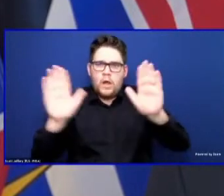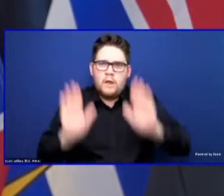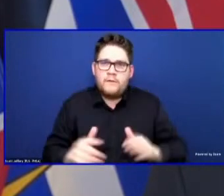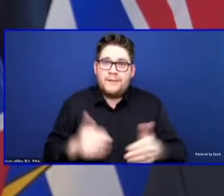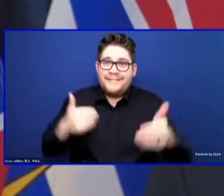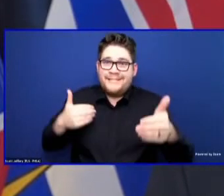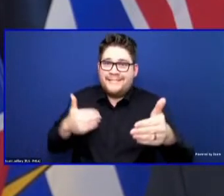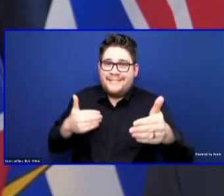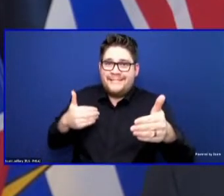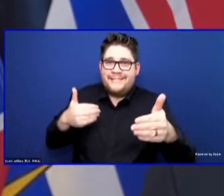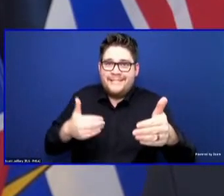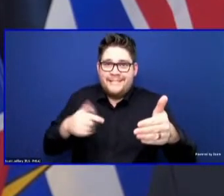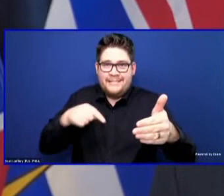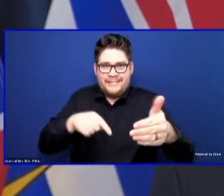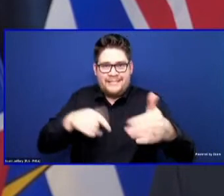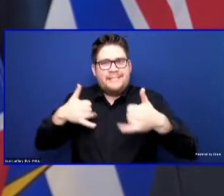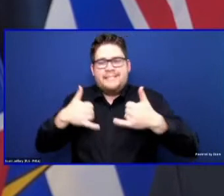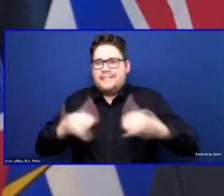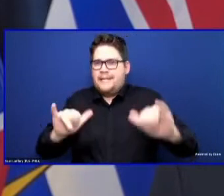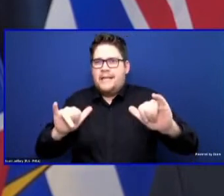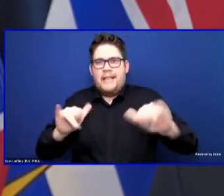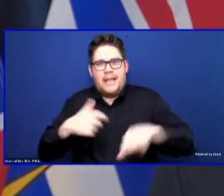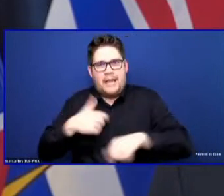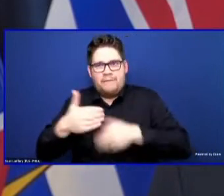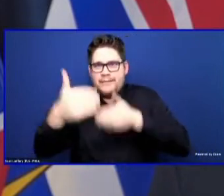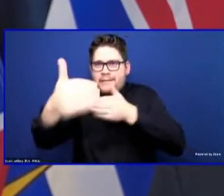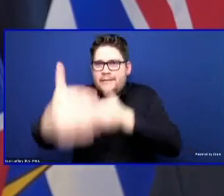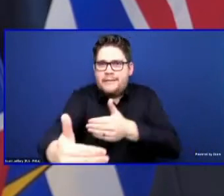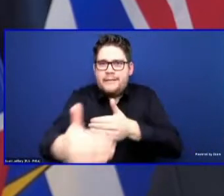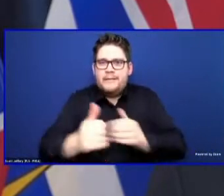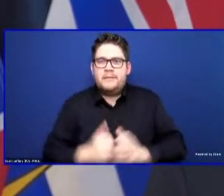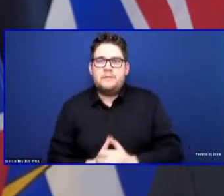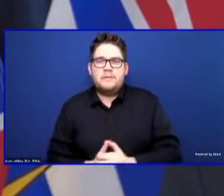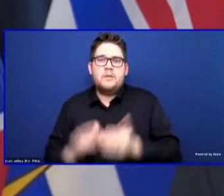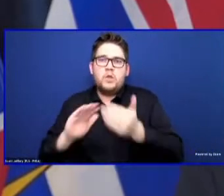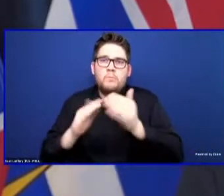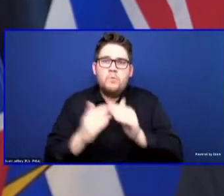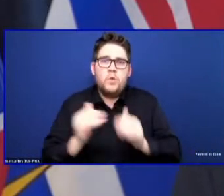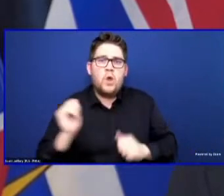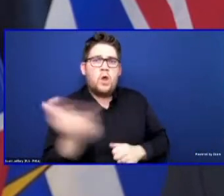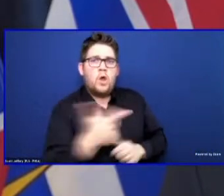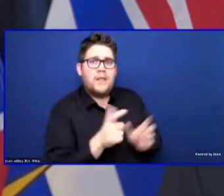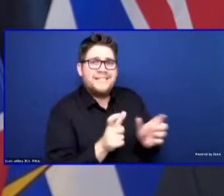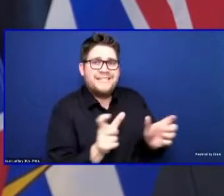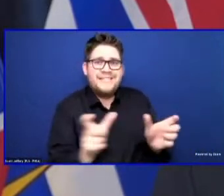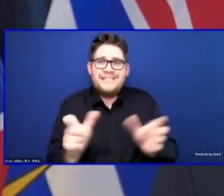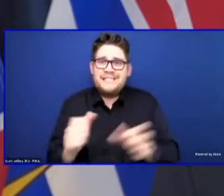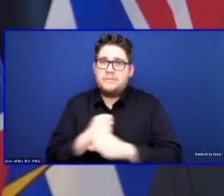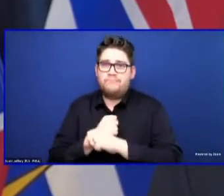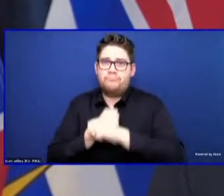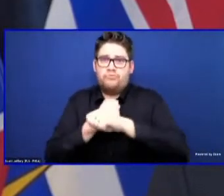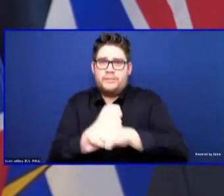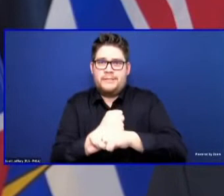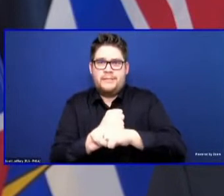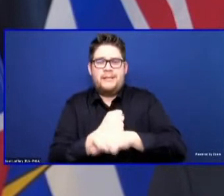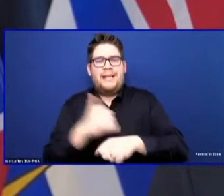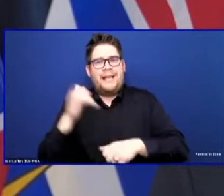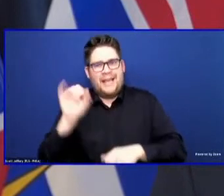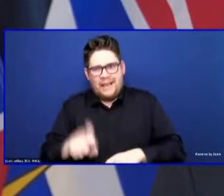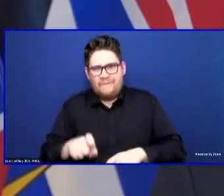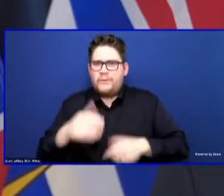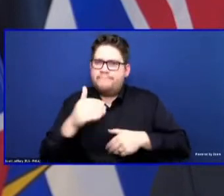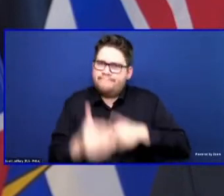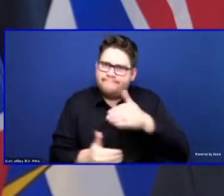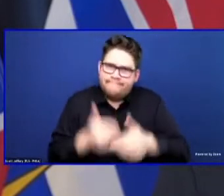us safe. It's still us and the vaccines against COVID-19, and for the vaccines to do their job, we must do our job to stop the spread. I